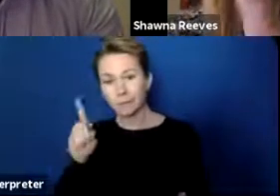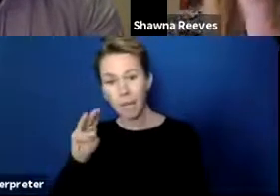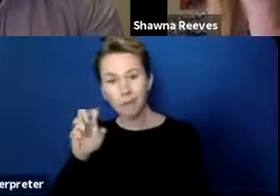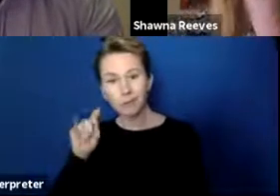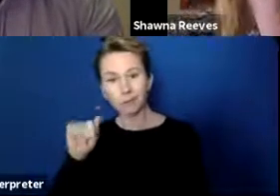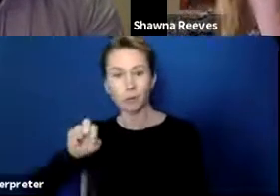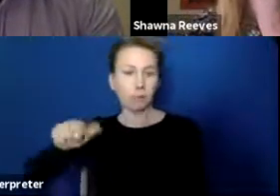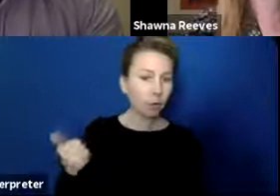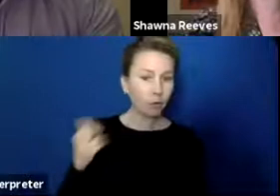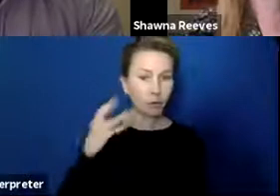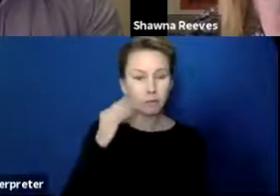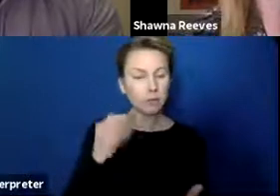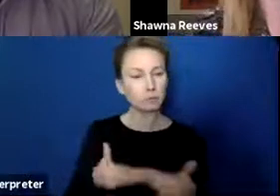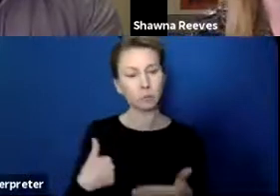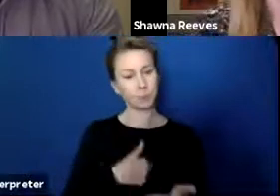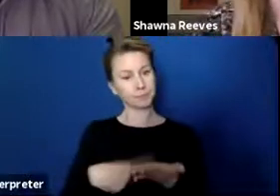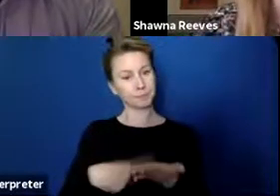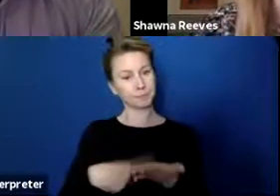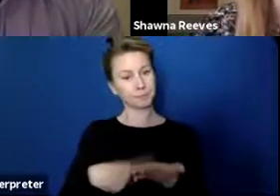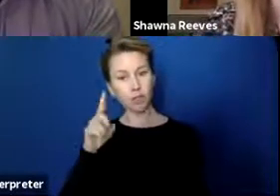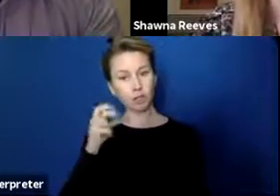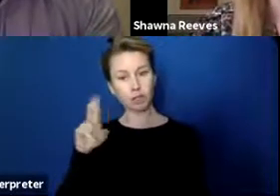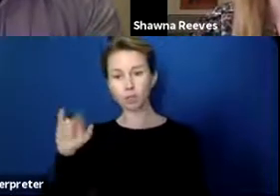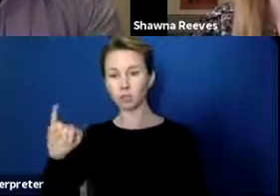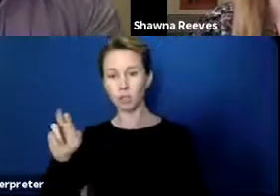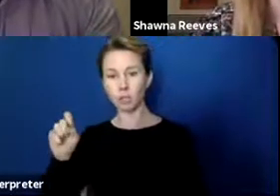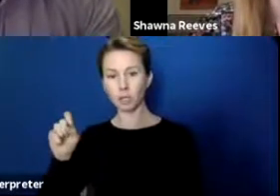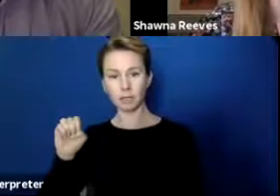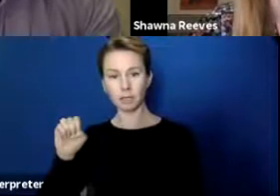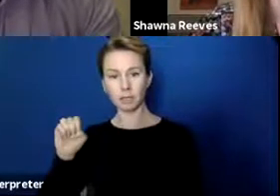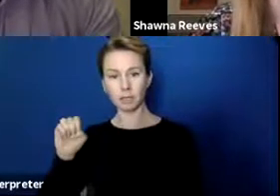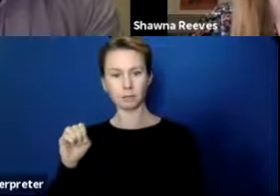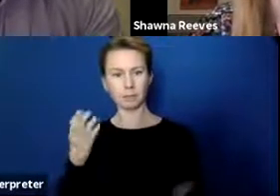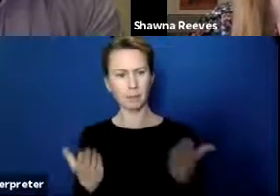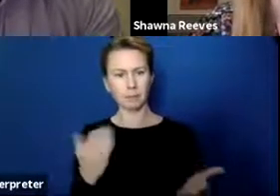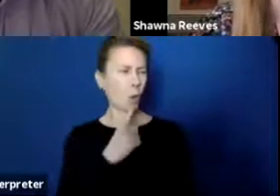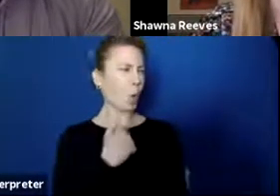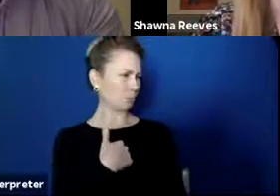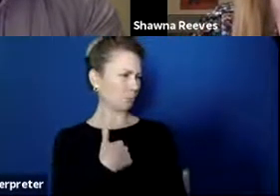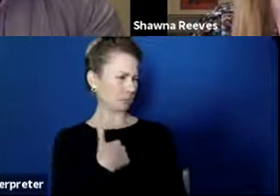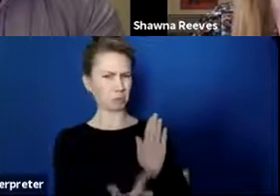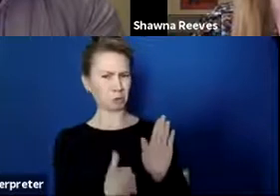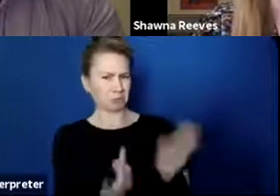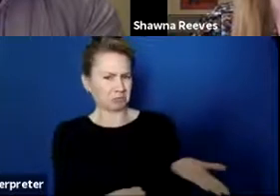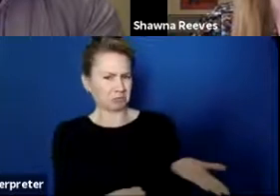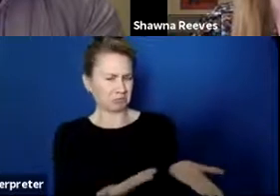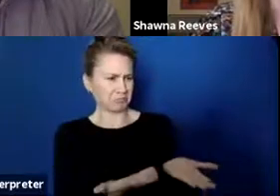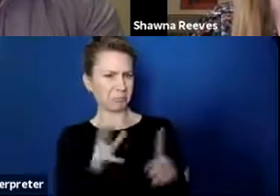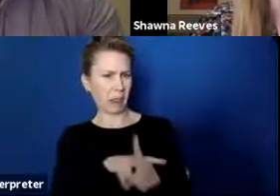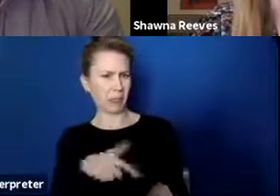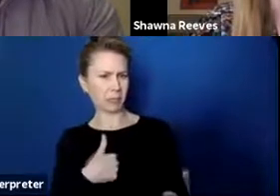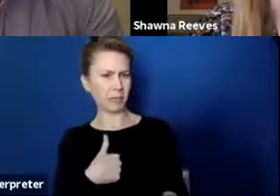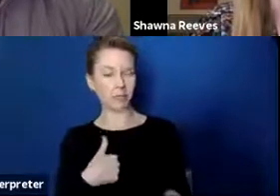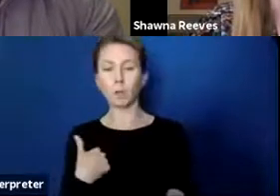in the 1980s and 90s, where we're talking about it differently and we're realizing the rights of individuals regardless of their ability, if